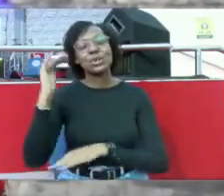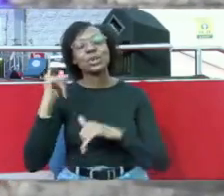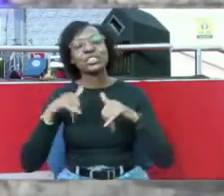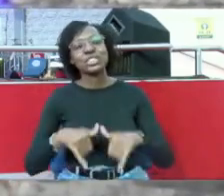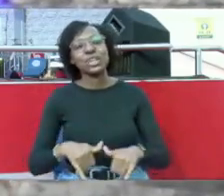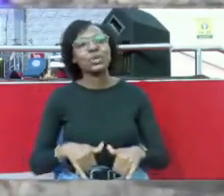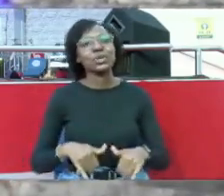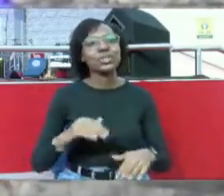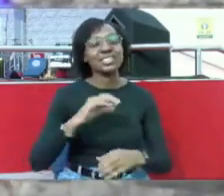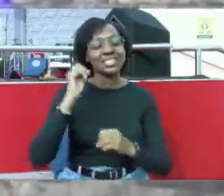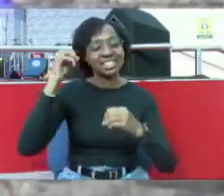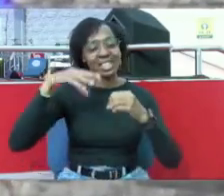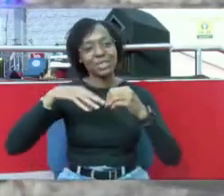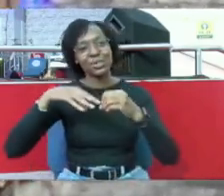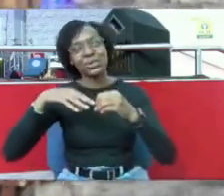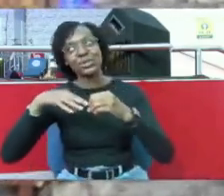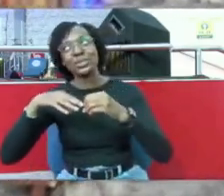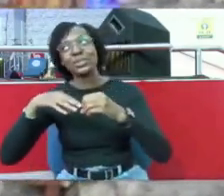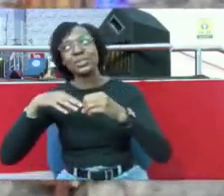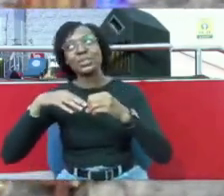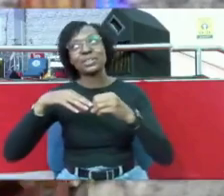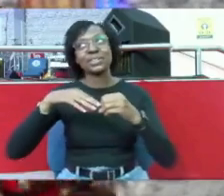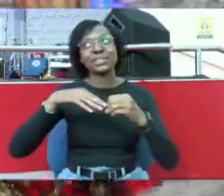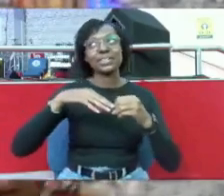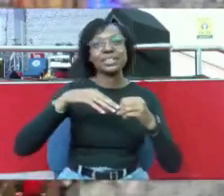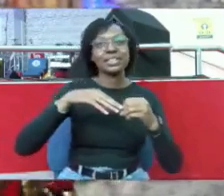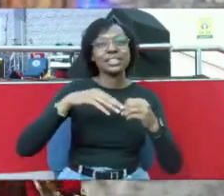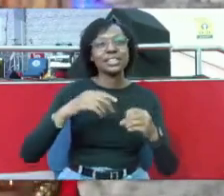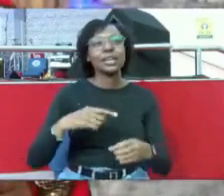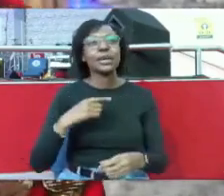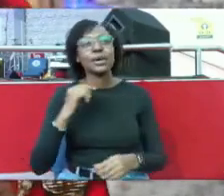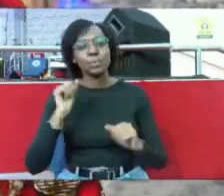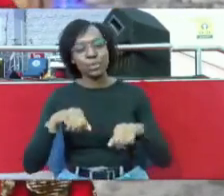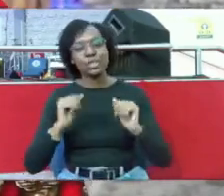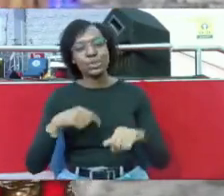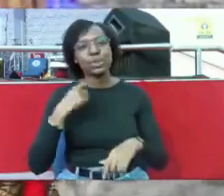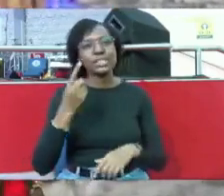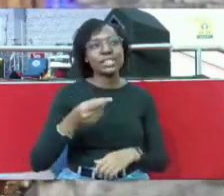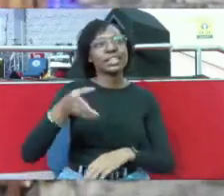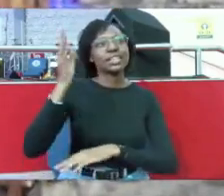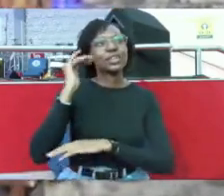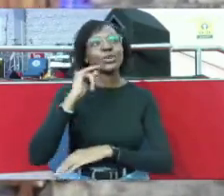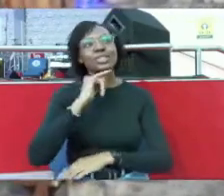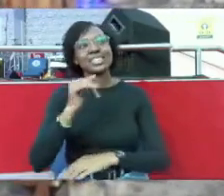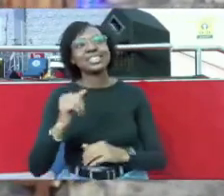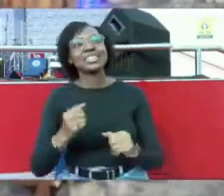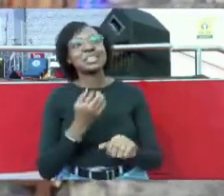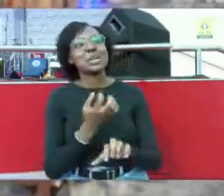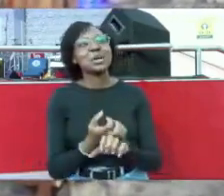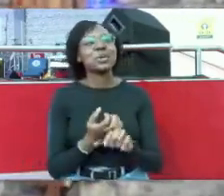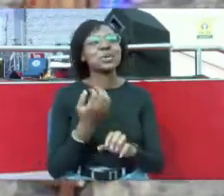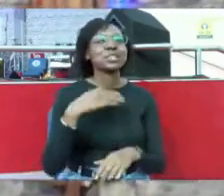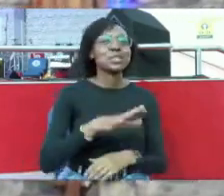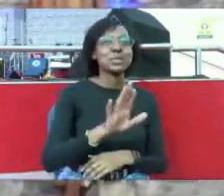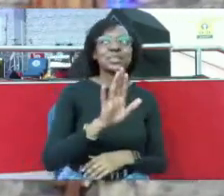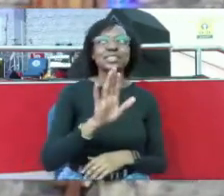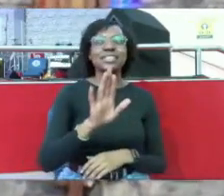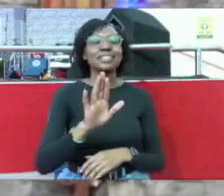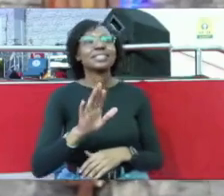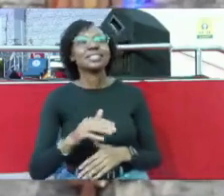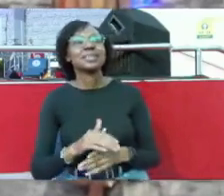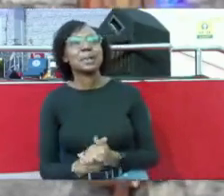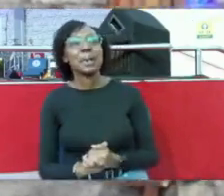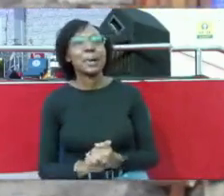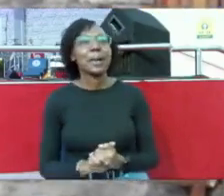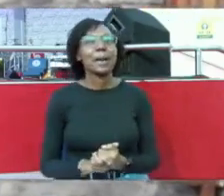you will be able to say that He is your rock and your fortress. Lakini kama utadumu kwenye kile kivuli na si kivuli kile tu,